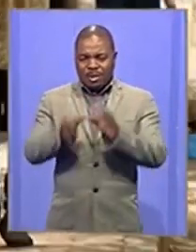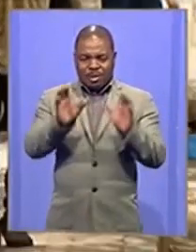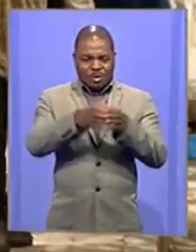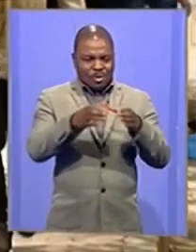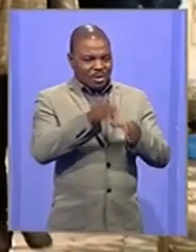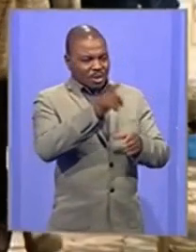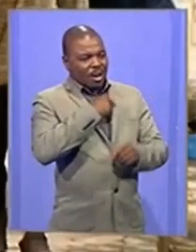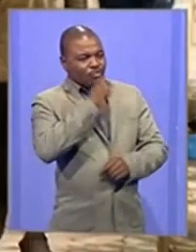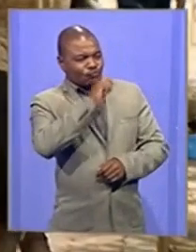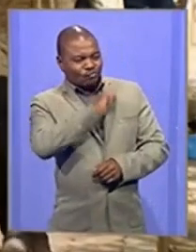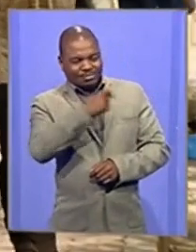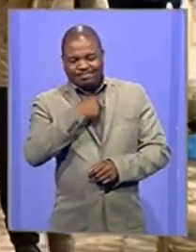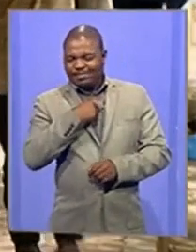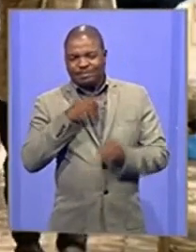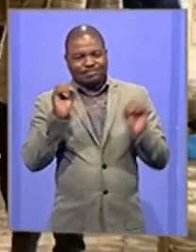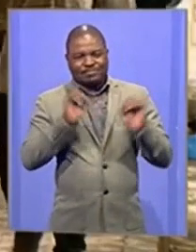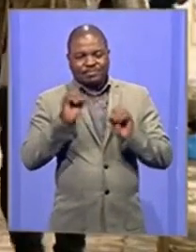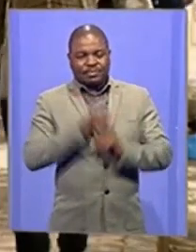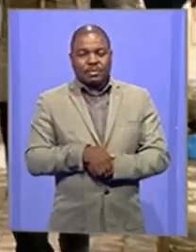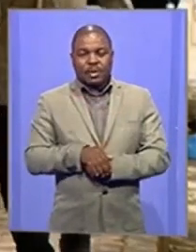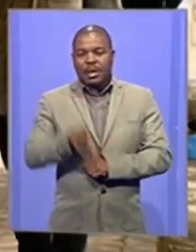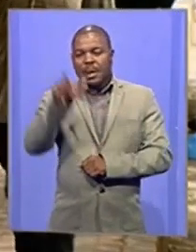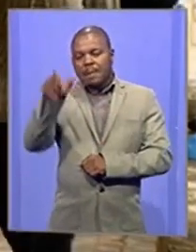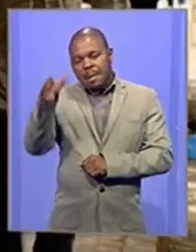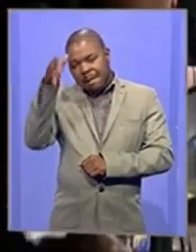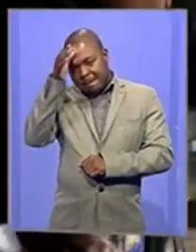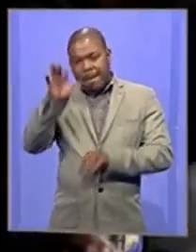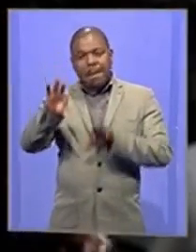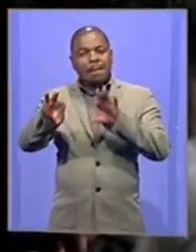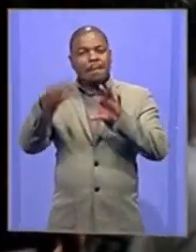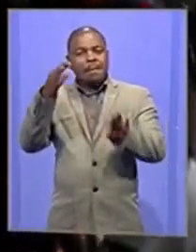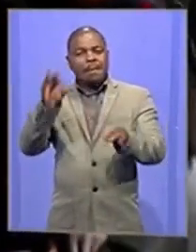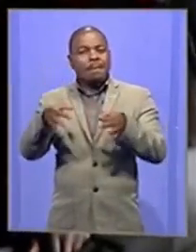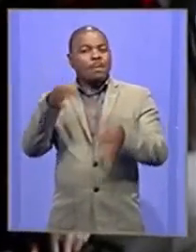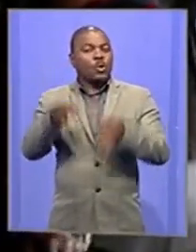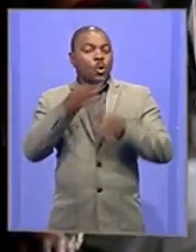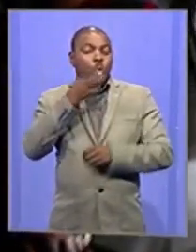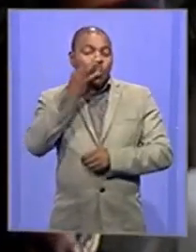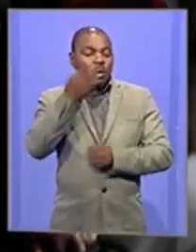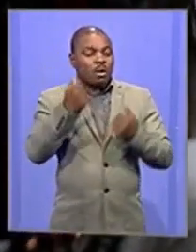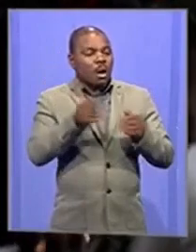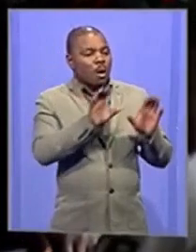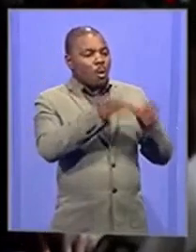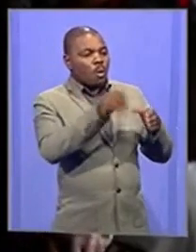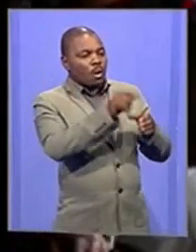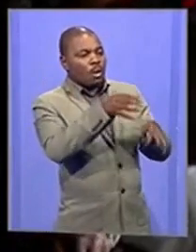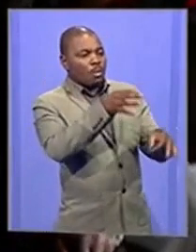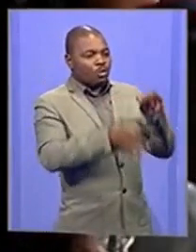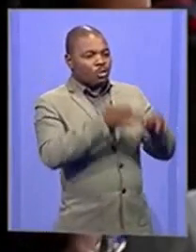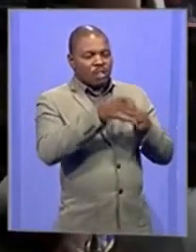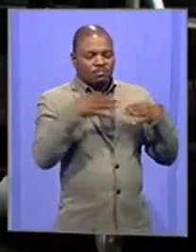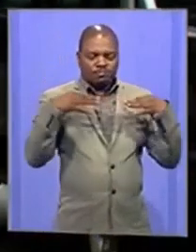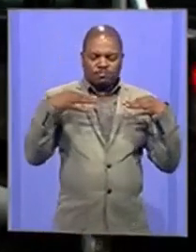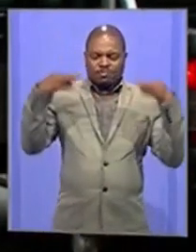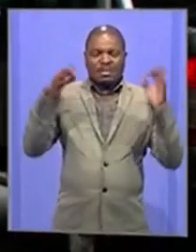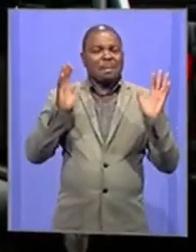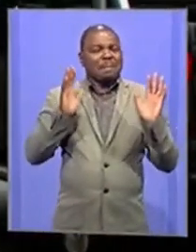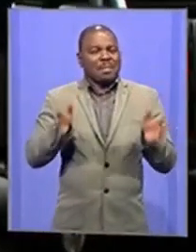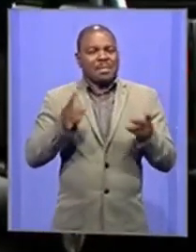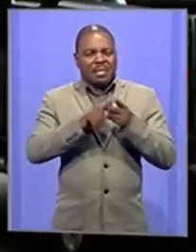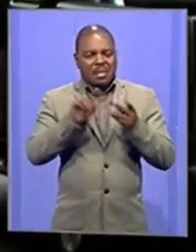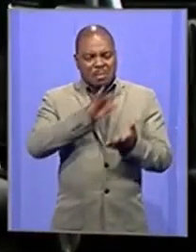itshepe. Kgabagare mosekaseki wa dipolotiki a re makoko a ga jaana a na le bothata ba go ikgogomosa le go